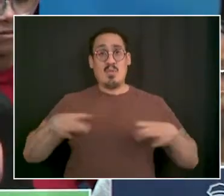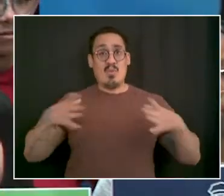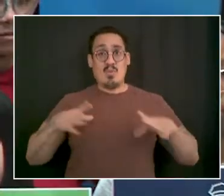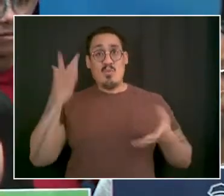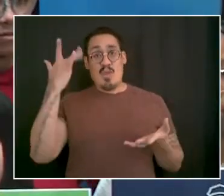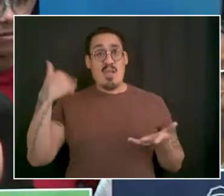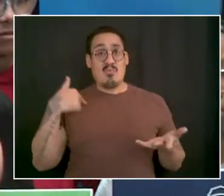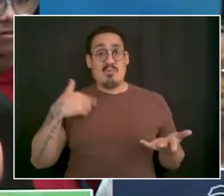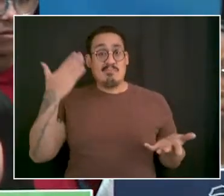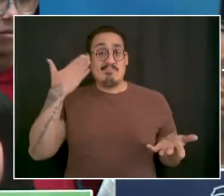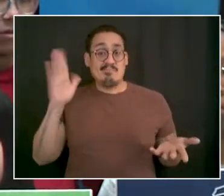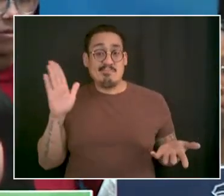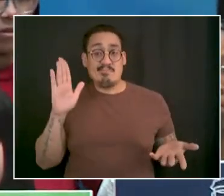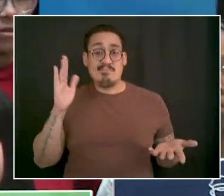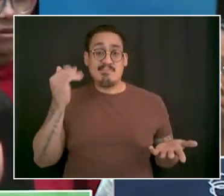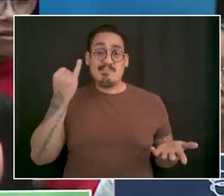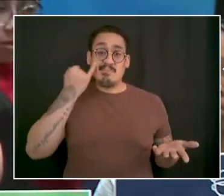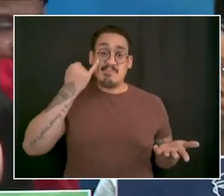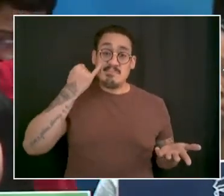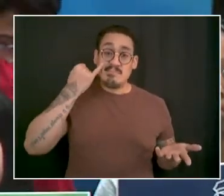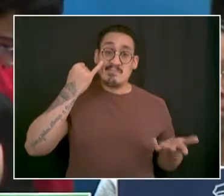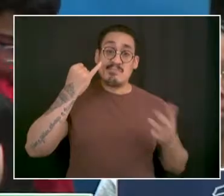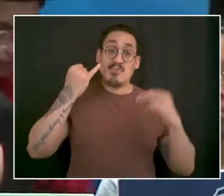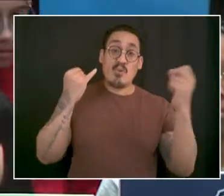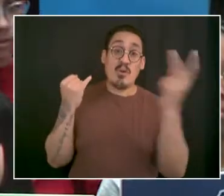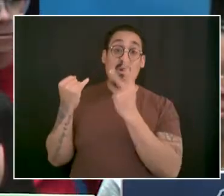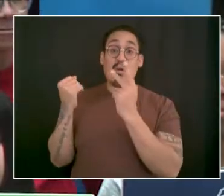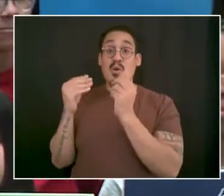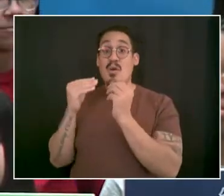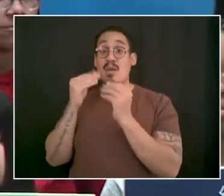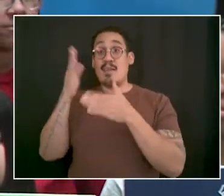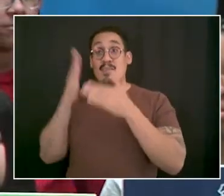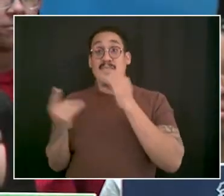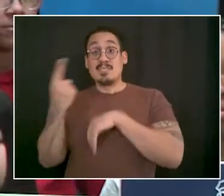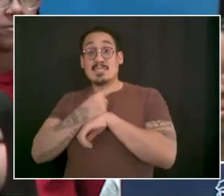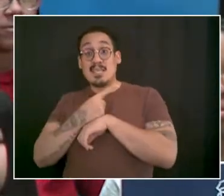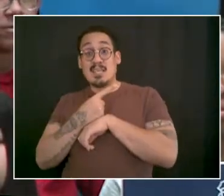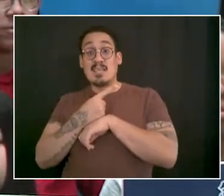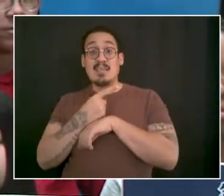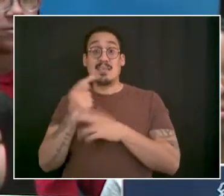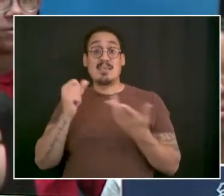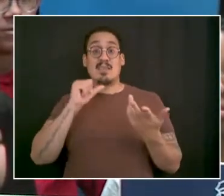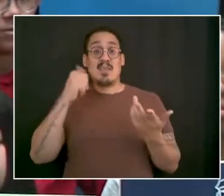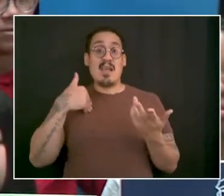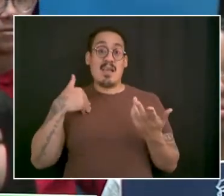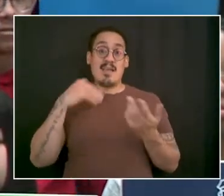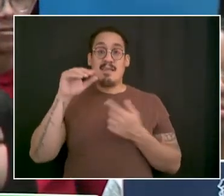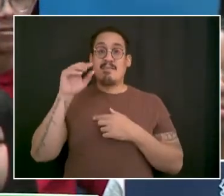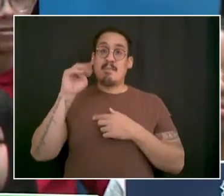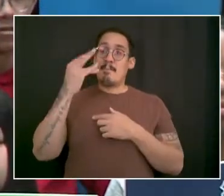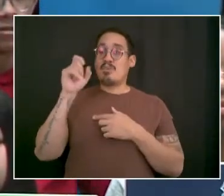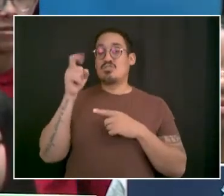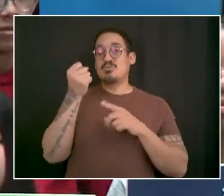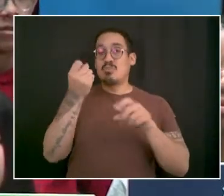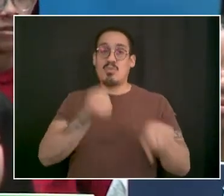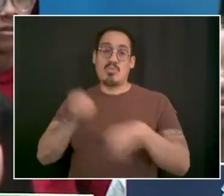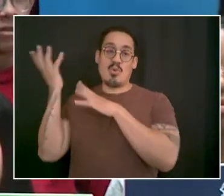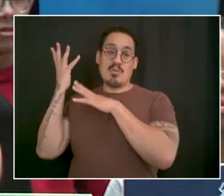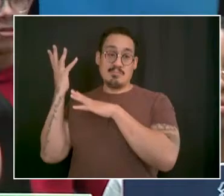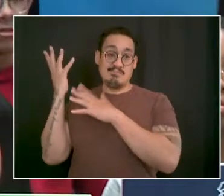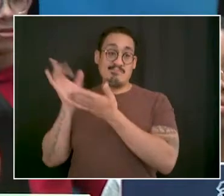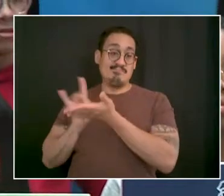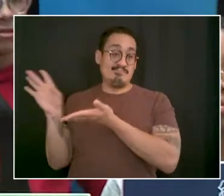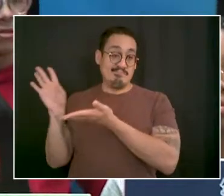know if we would be able to return home at the end of the day and not have the marshals throw us out. I know that it is